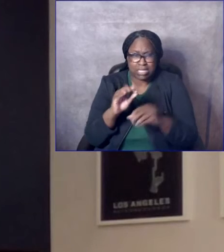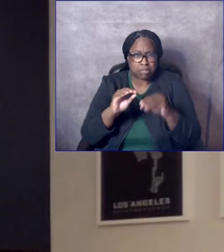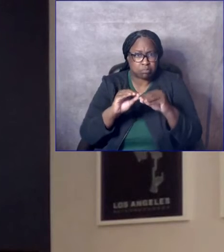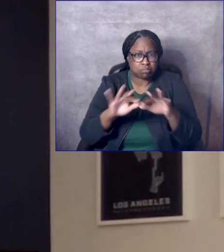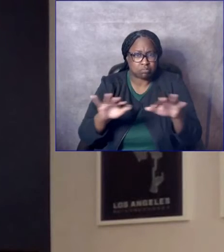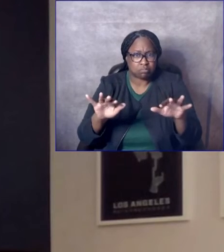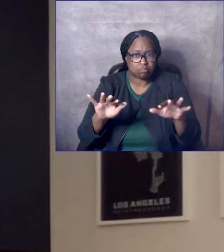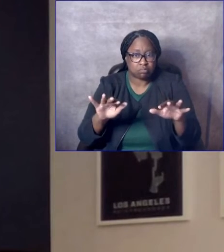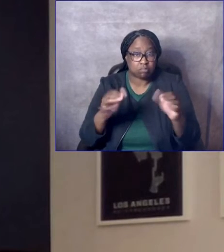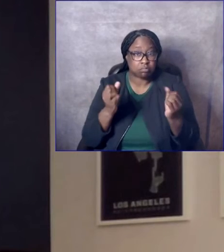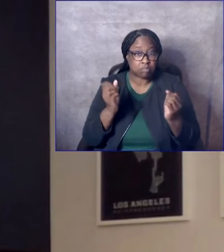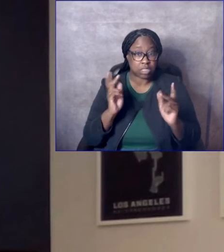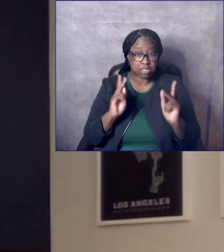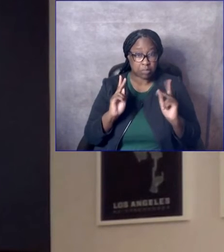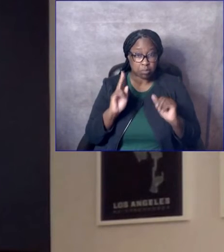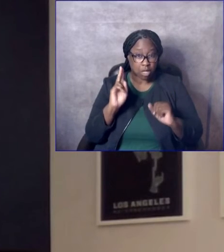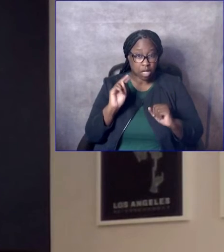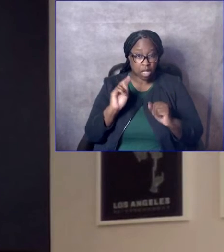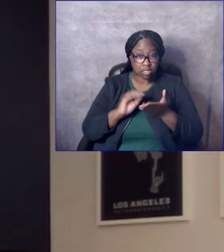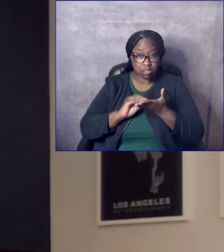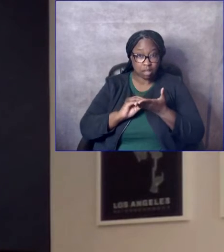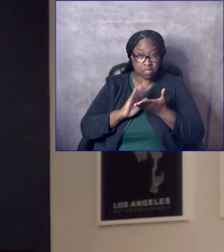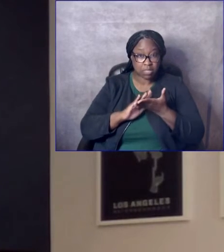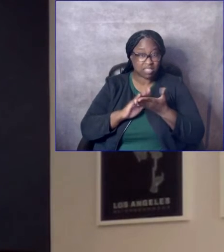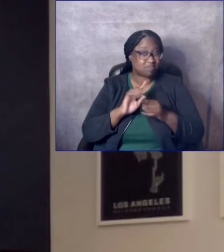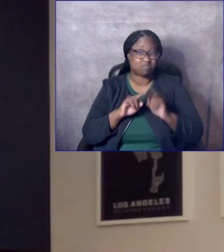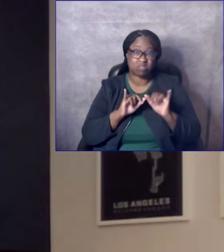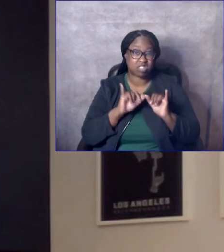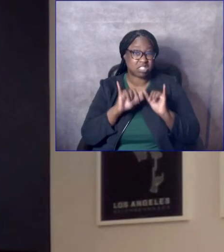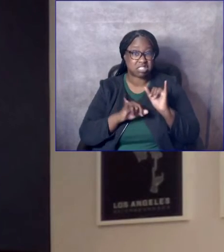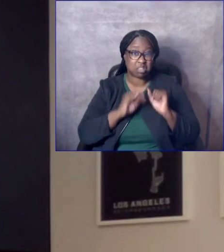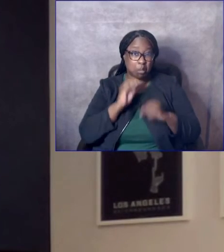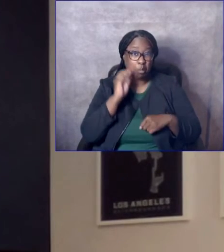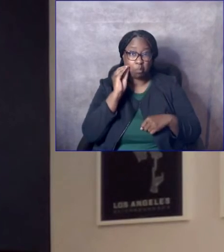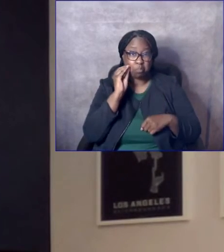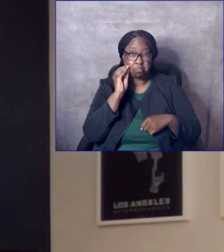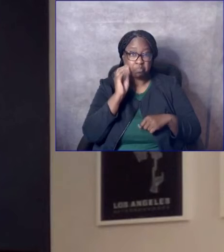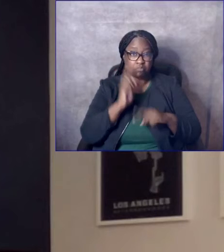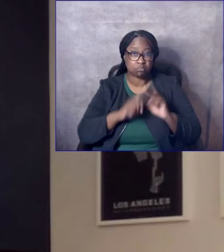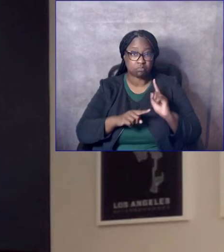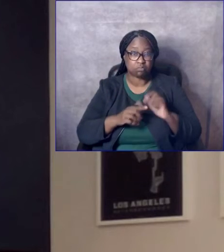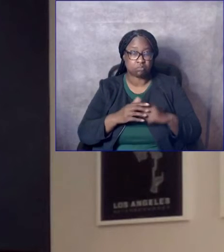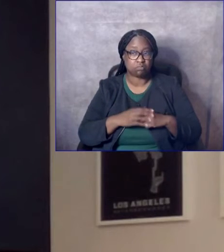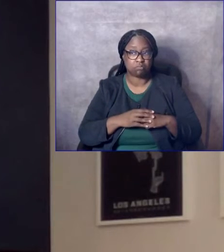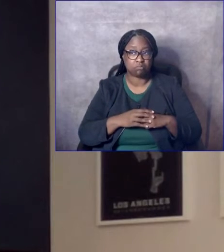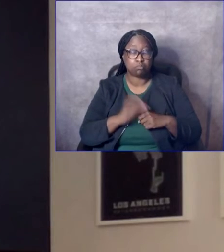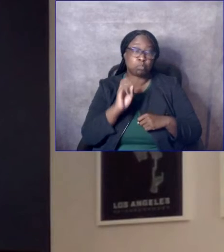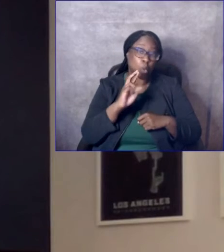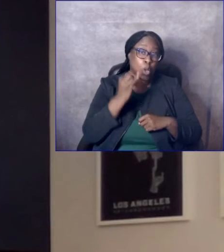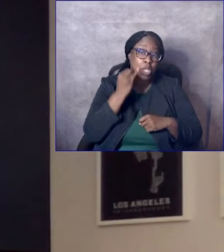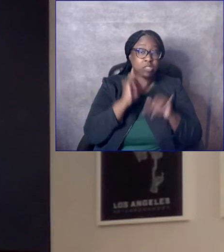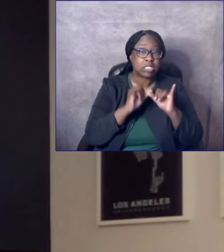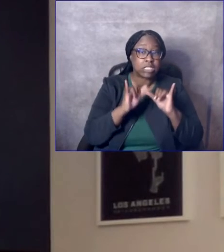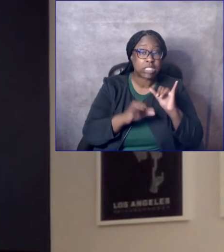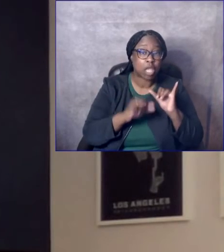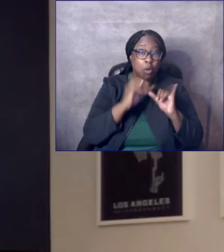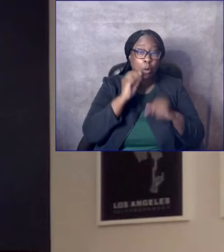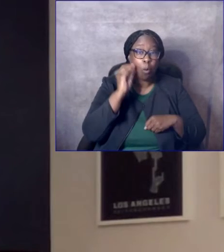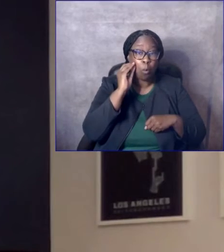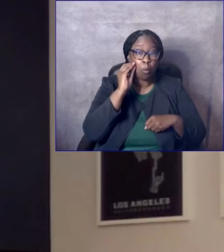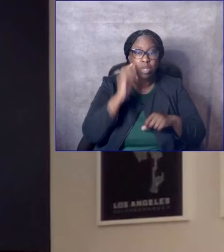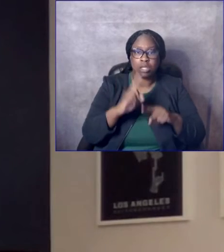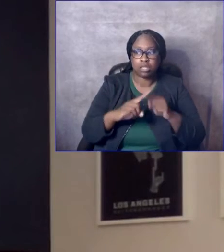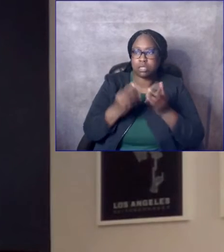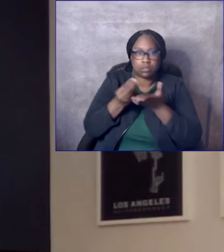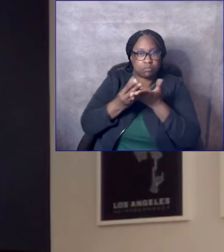undocumented people, they couldn't stay home. And if they did, they couldn't make money to feed their family. And so how